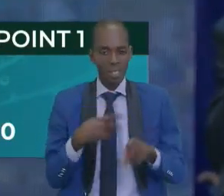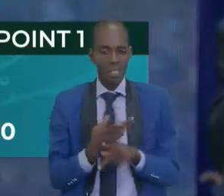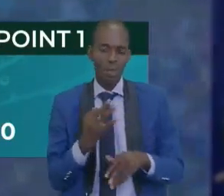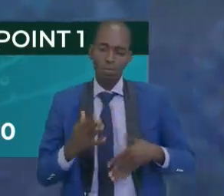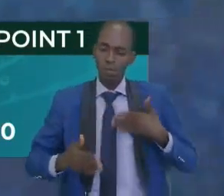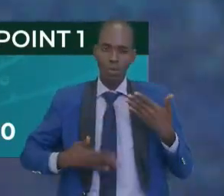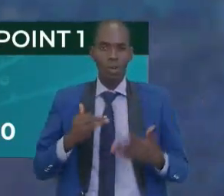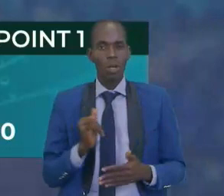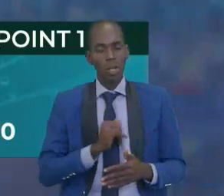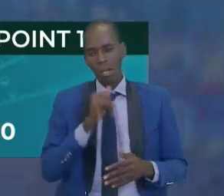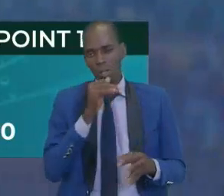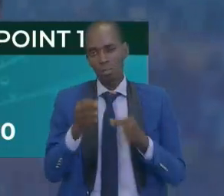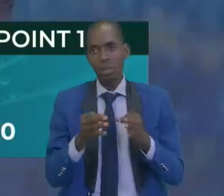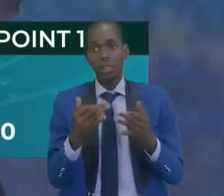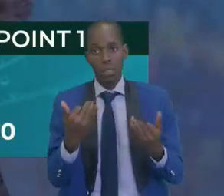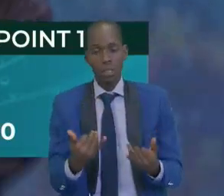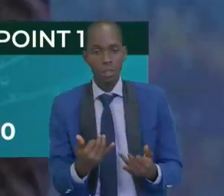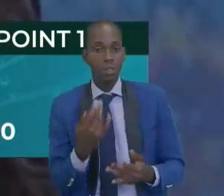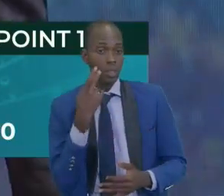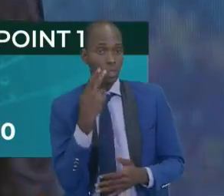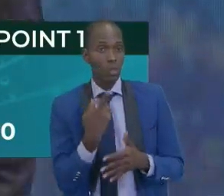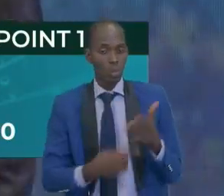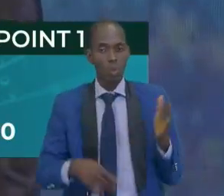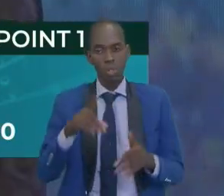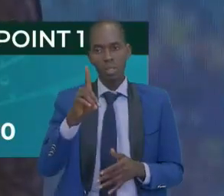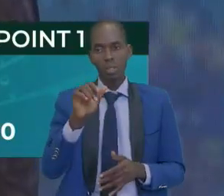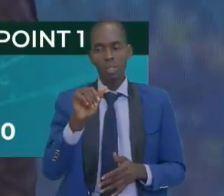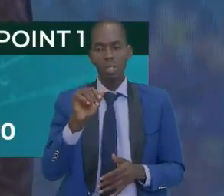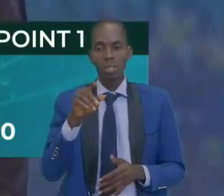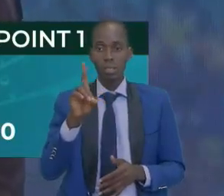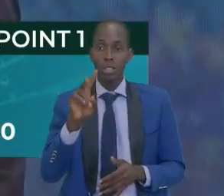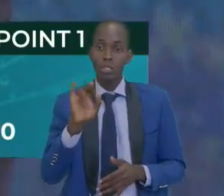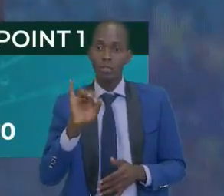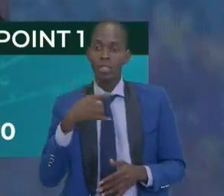Let's hear him. He said in Psalm 51 verse 5,